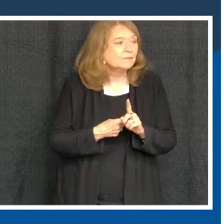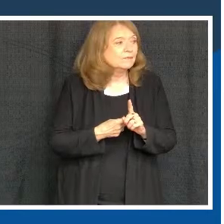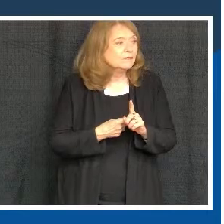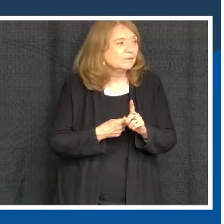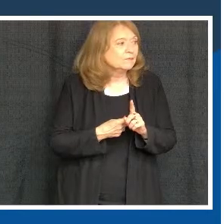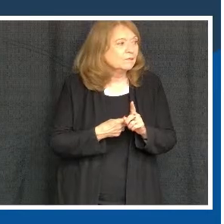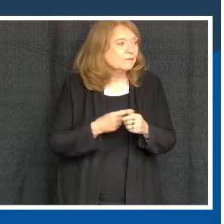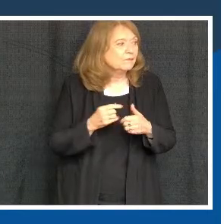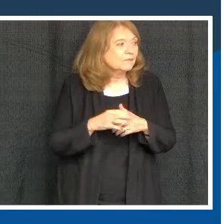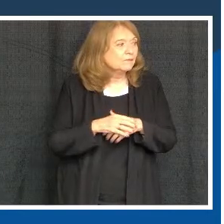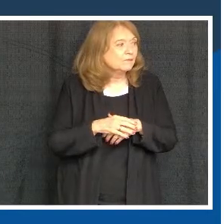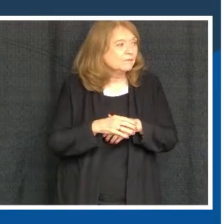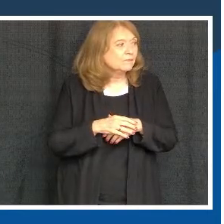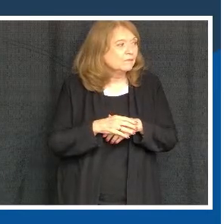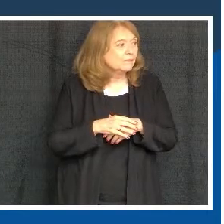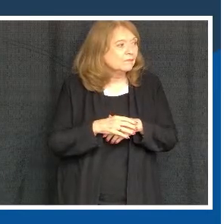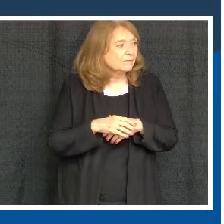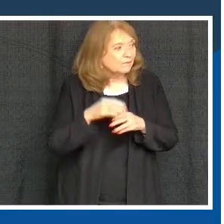Oops.